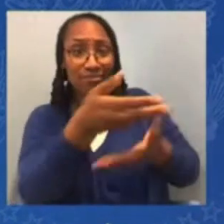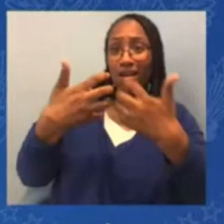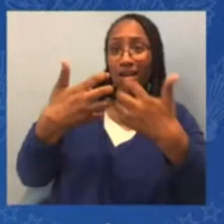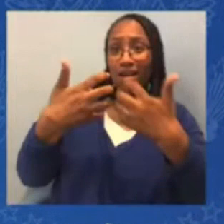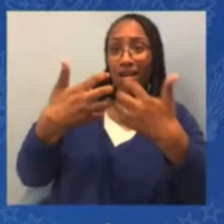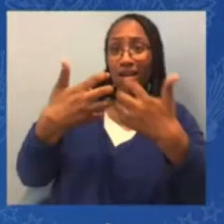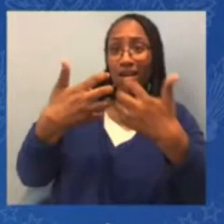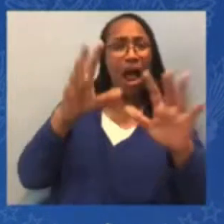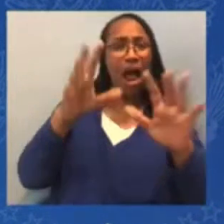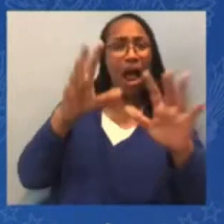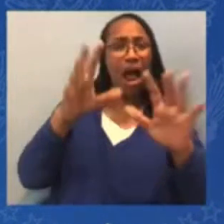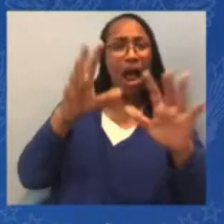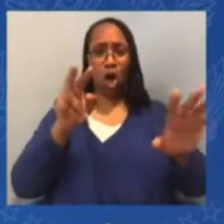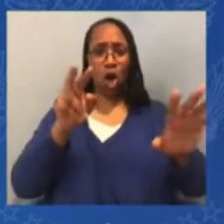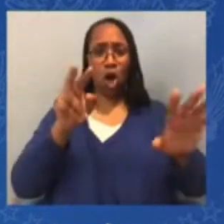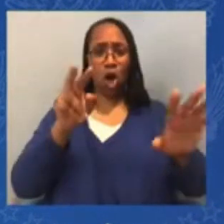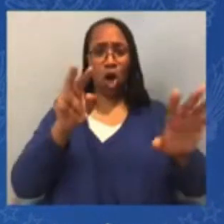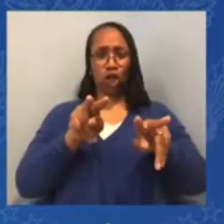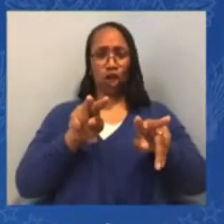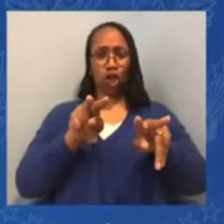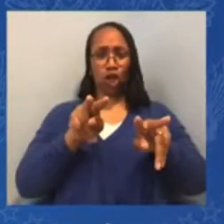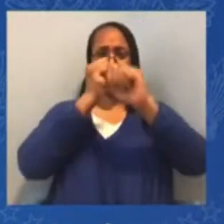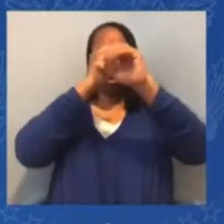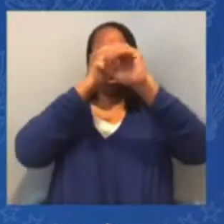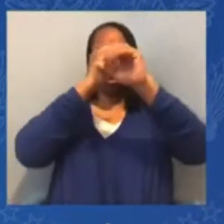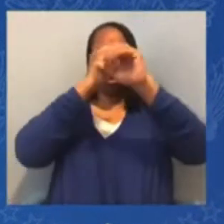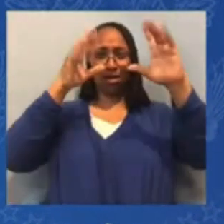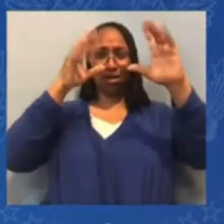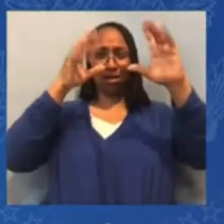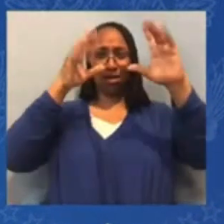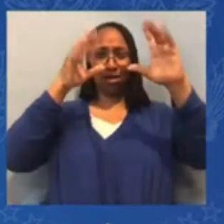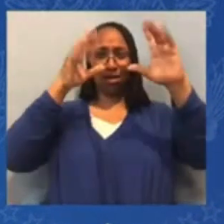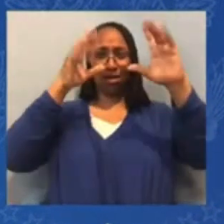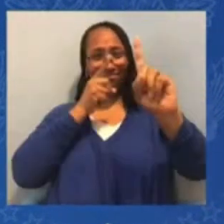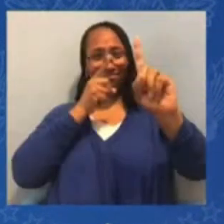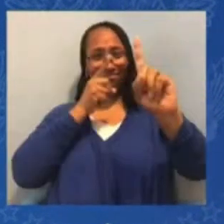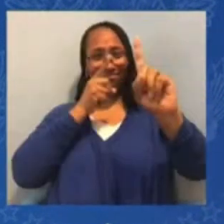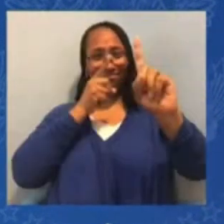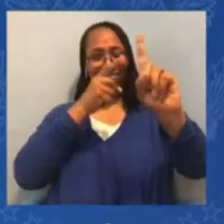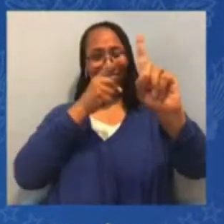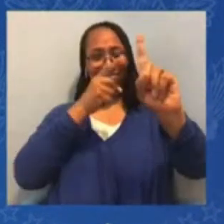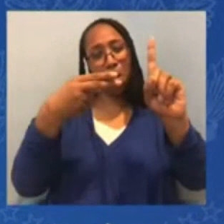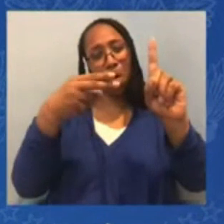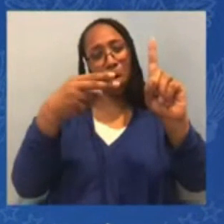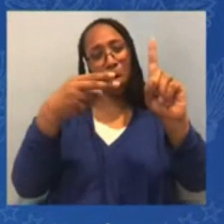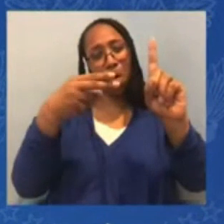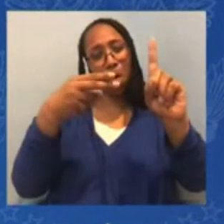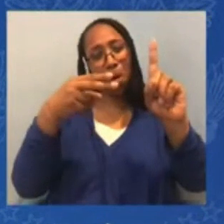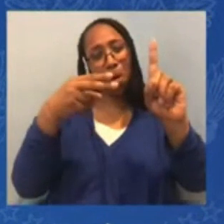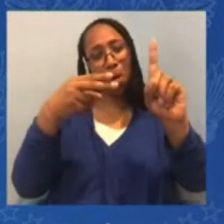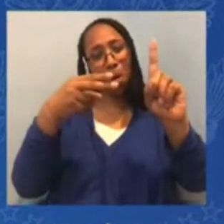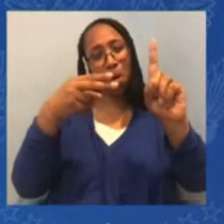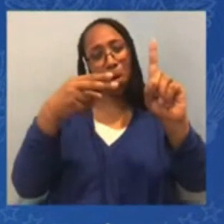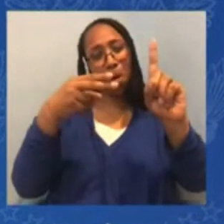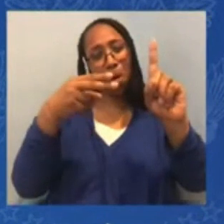year, murders down in many major cities across the country. There's far too much gun violence, but that's